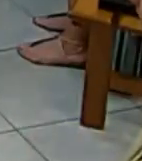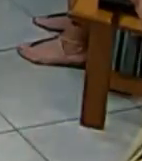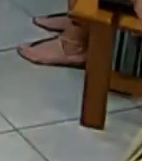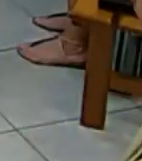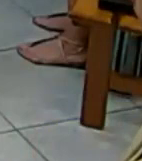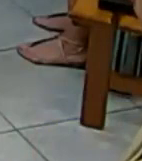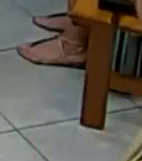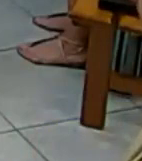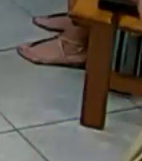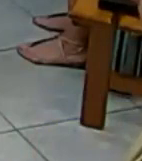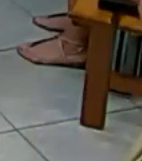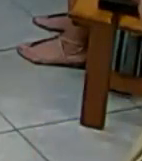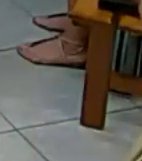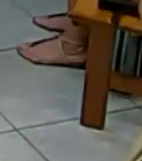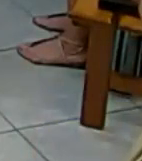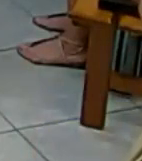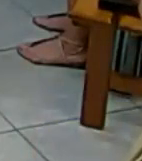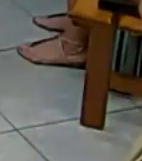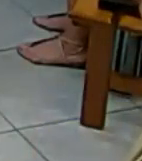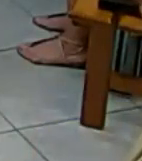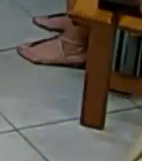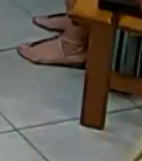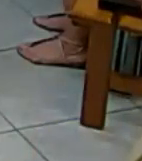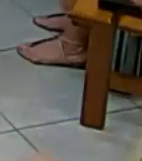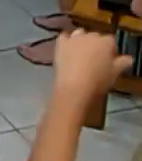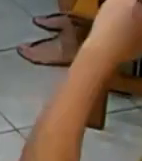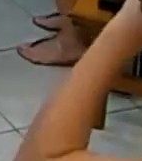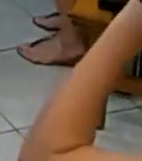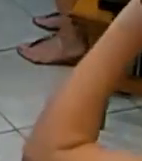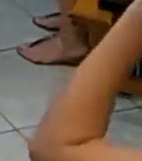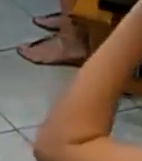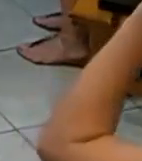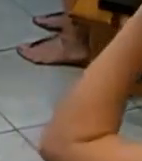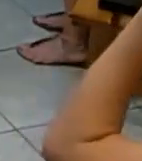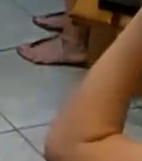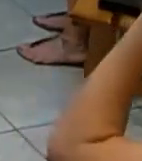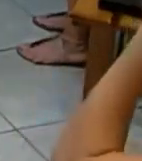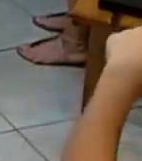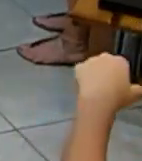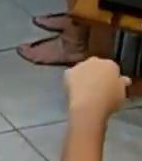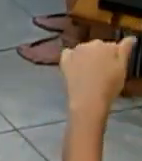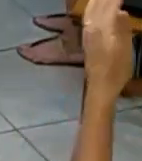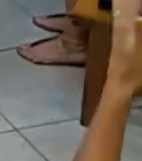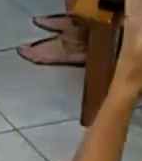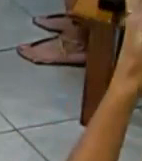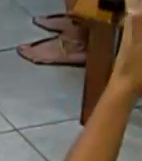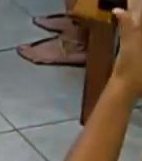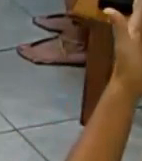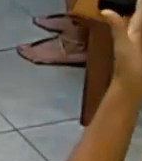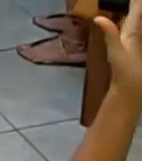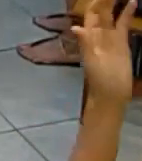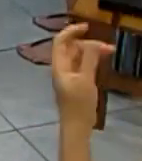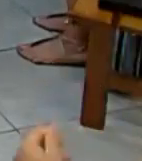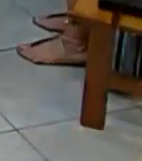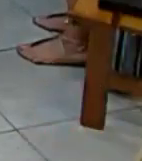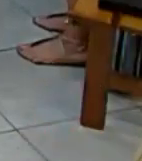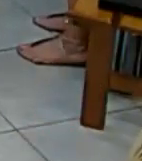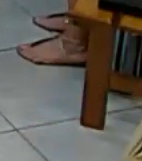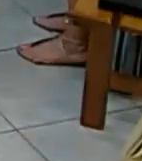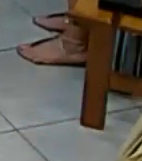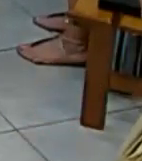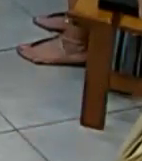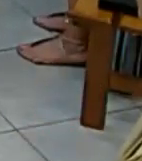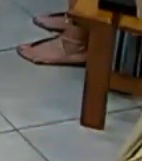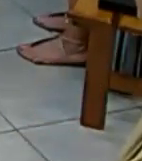growth. That's the most important. Because this growth, this teaching, nobody take it away. What was being recorded